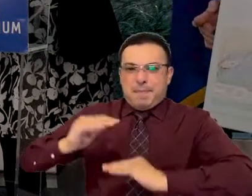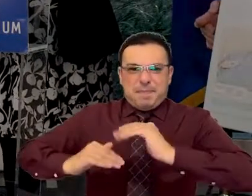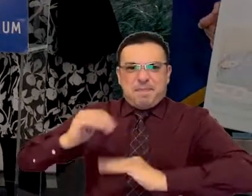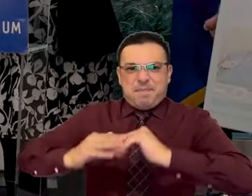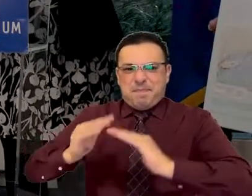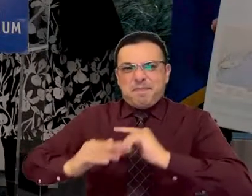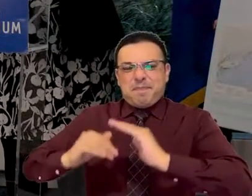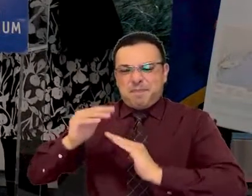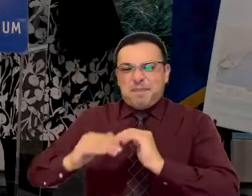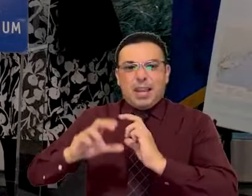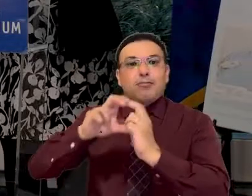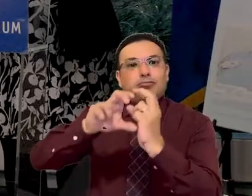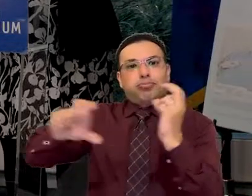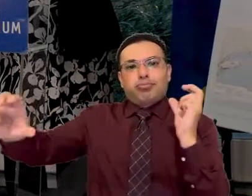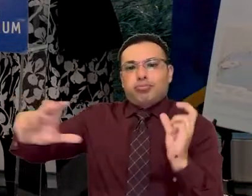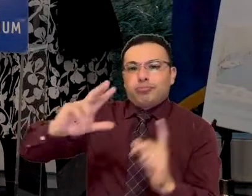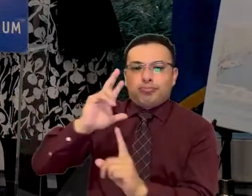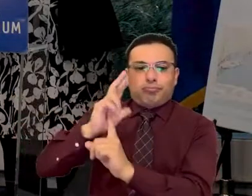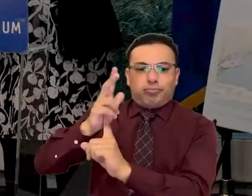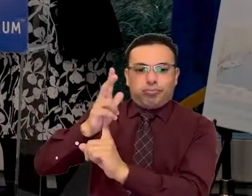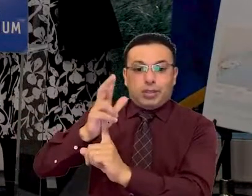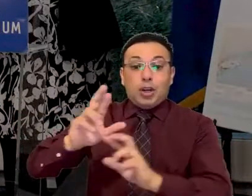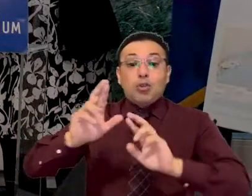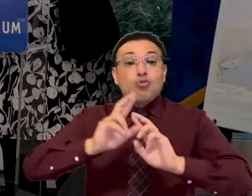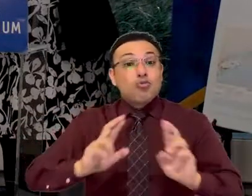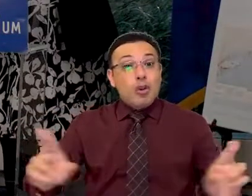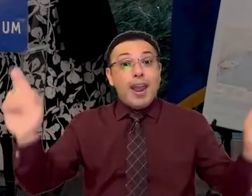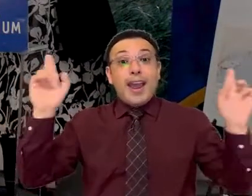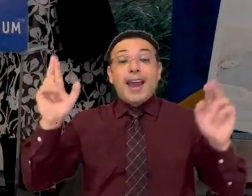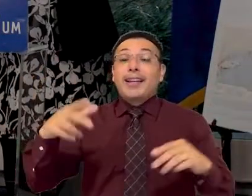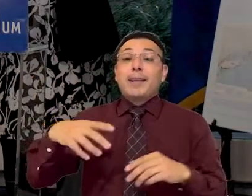power, by the late 2020s.